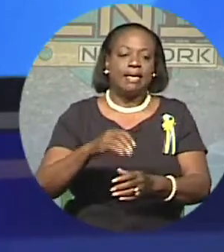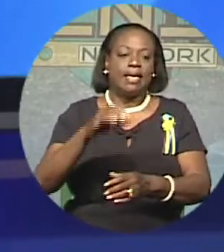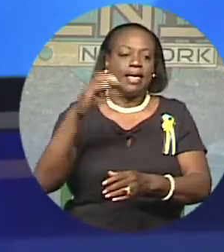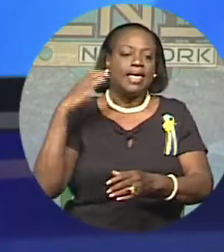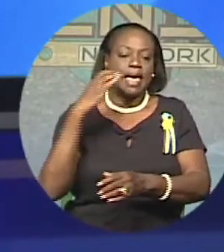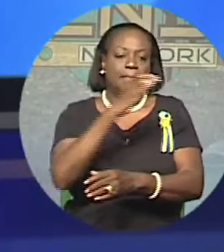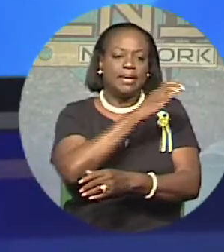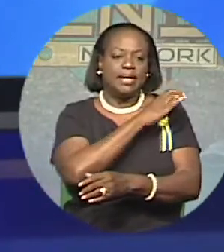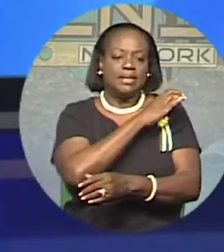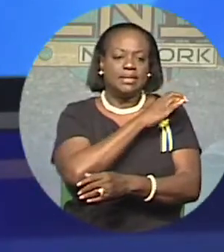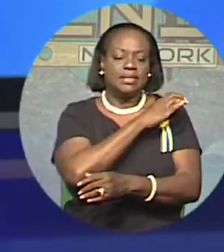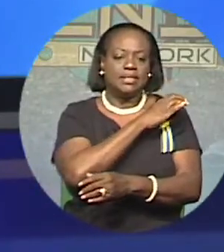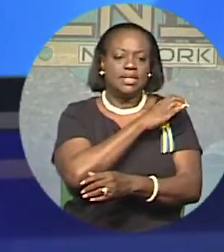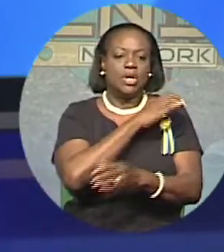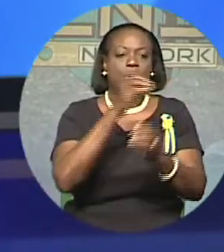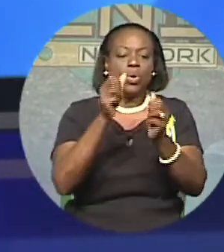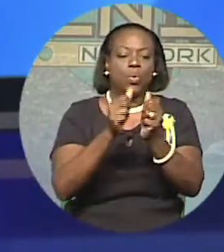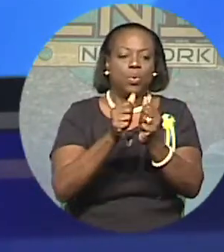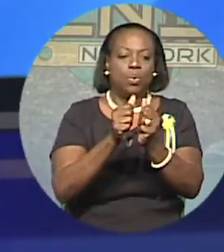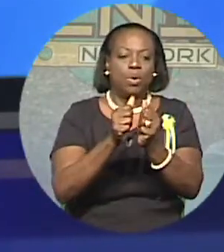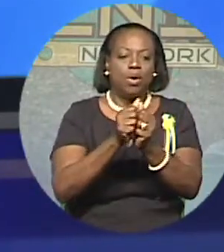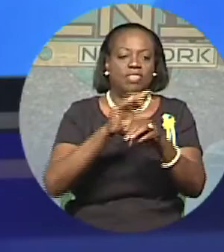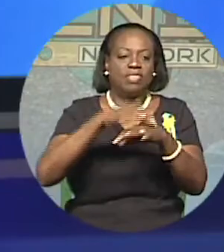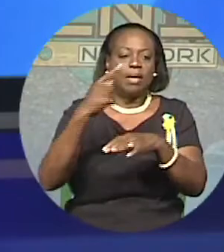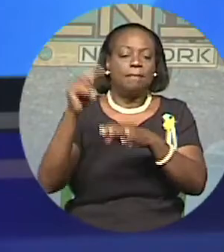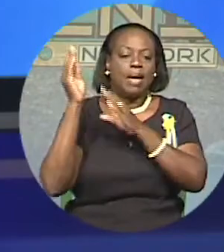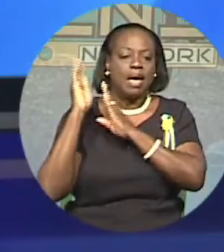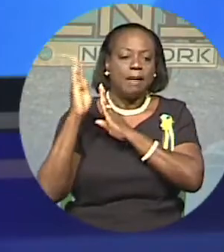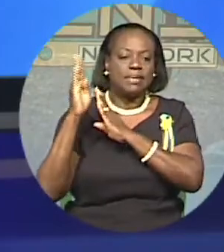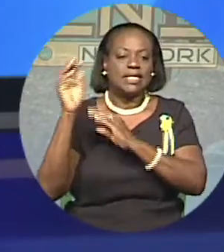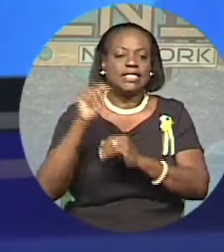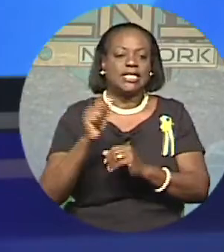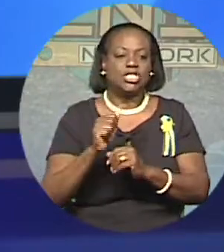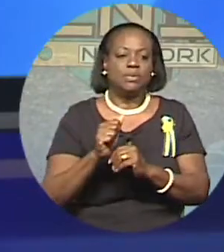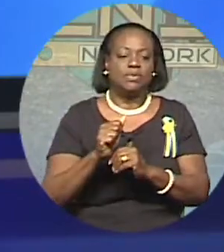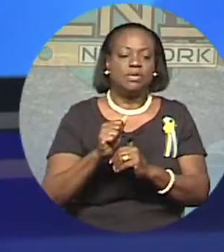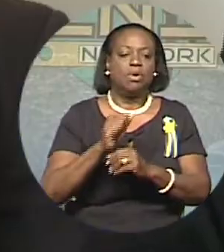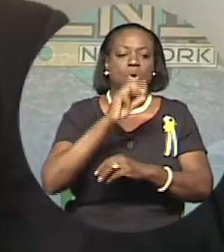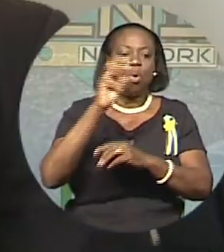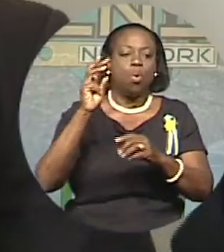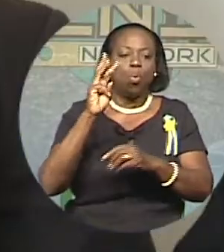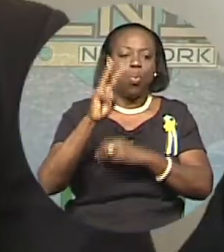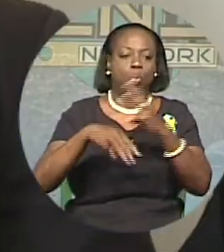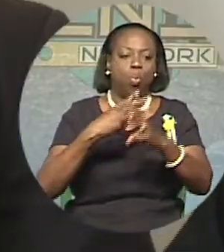Bahamas' accession, that is, to the World Trade Organization.